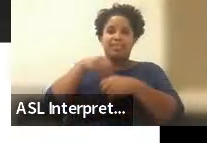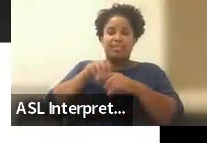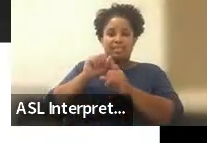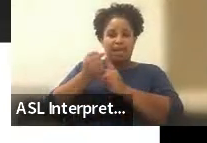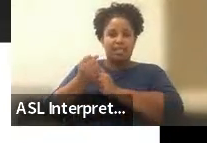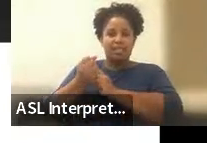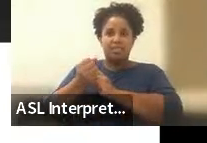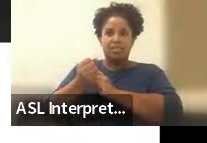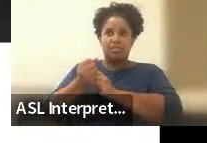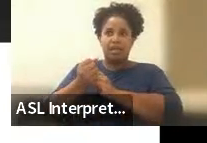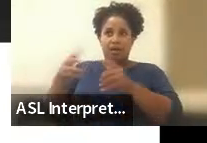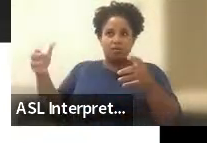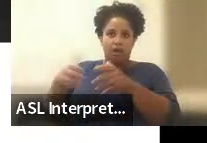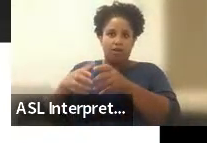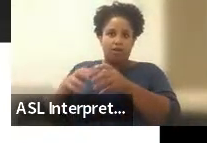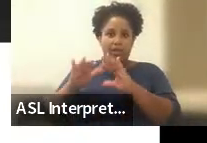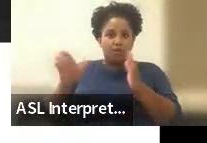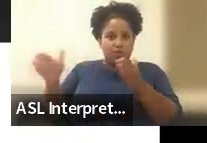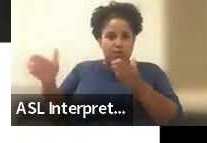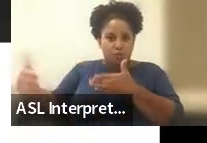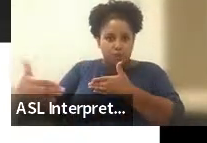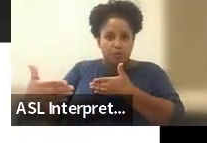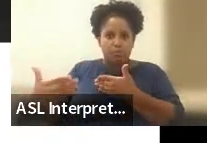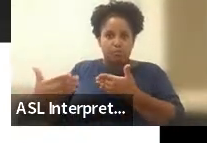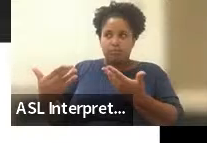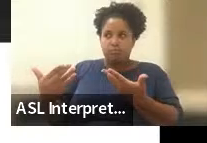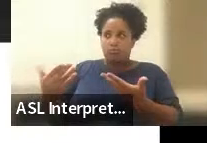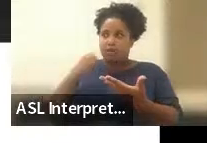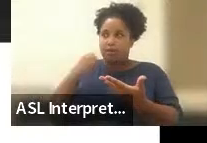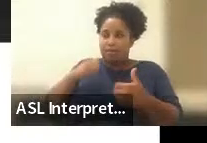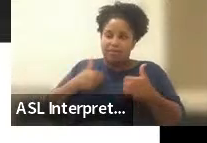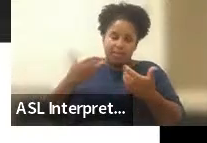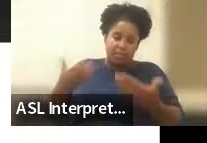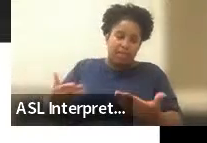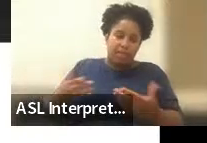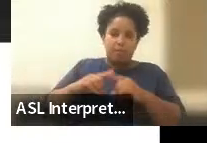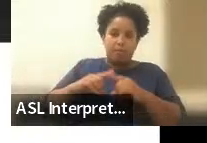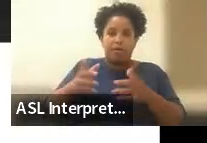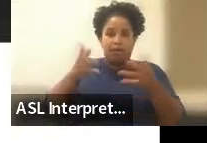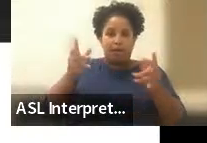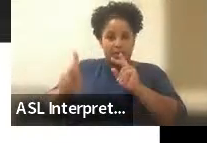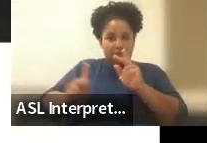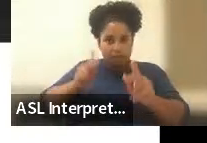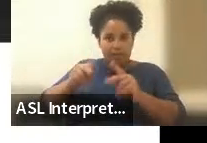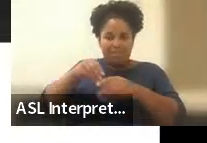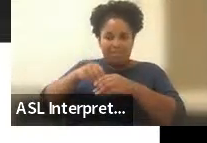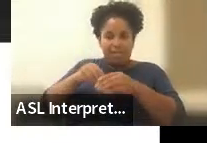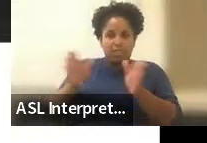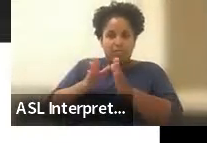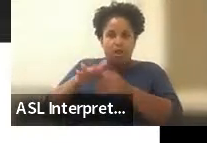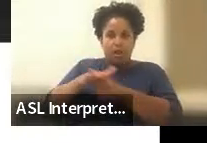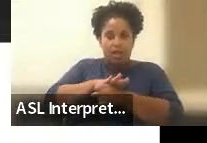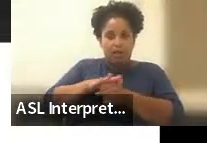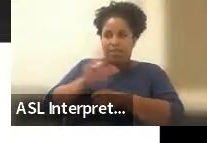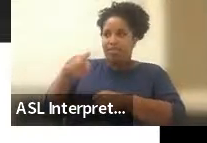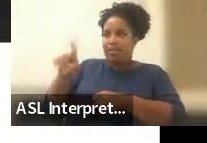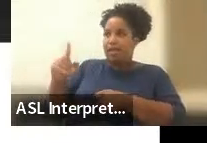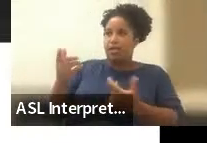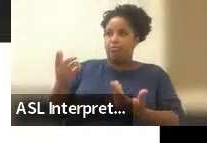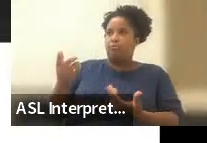are somewhat congregate, classrooms are congregate settings. I mean, you're not living there, but it's definitely a lot of people in a small space, that they're